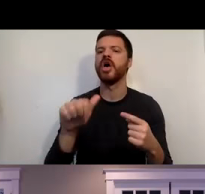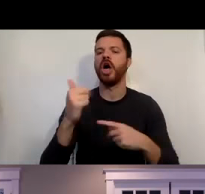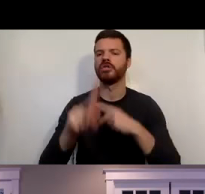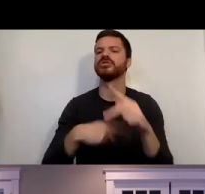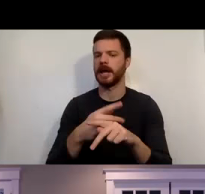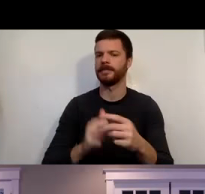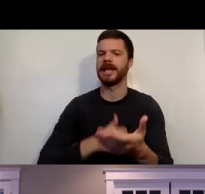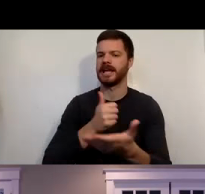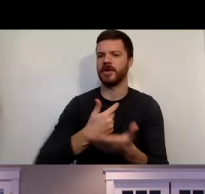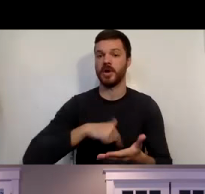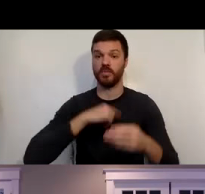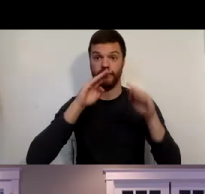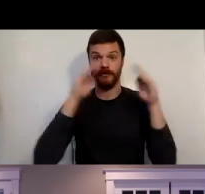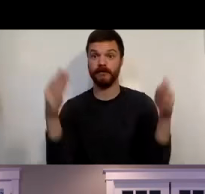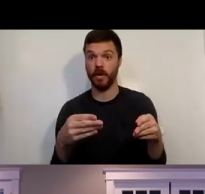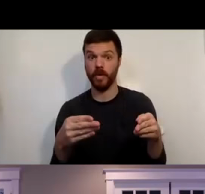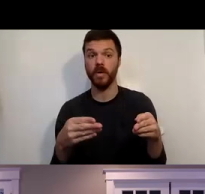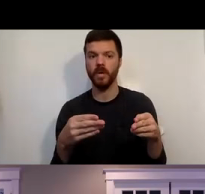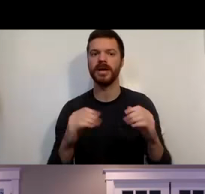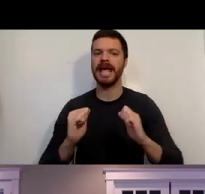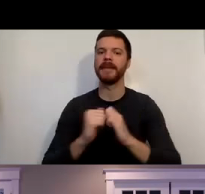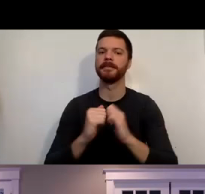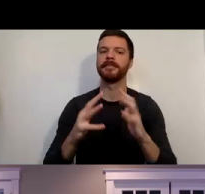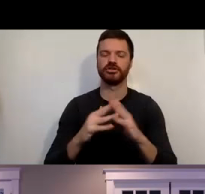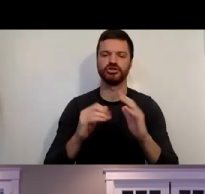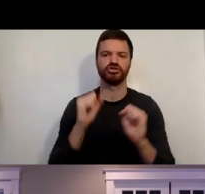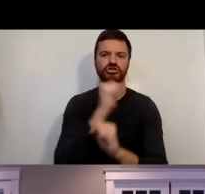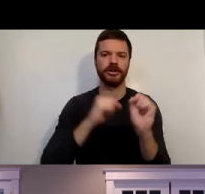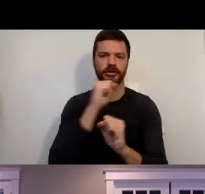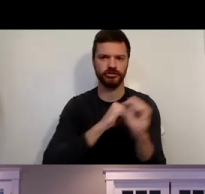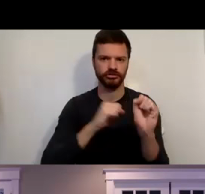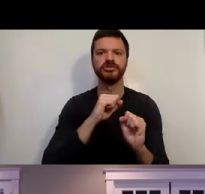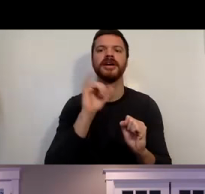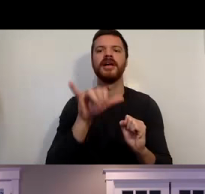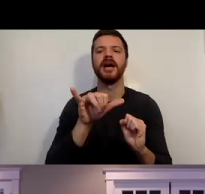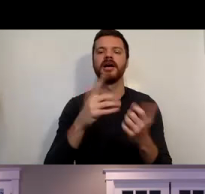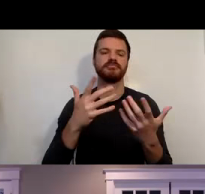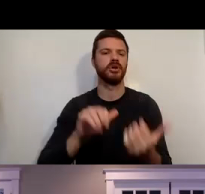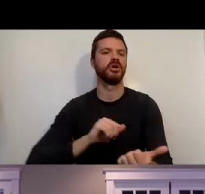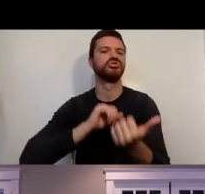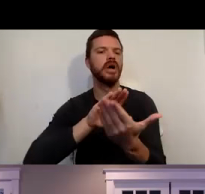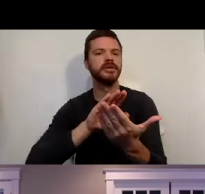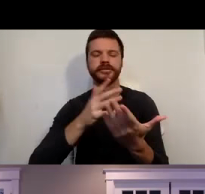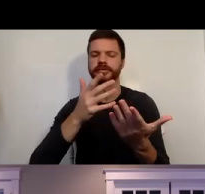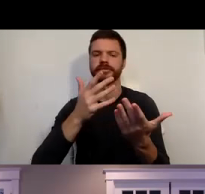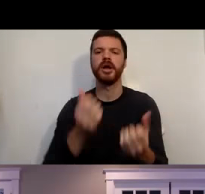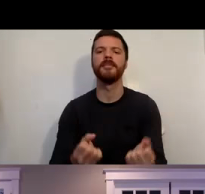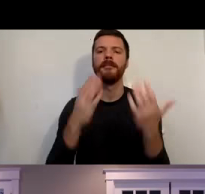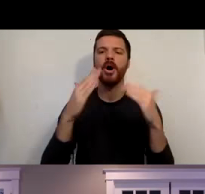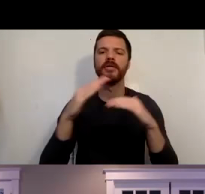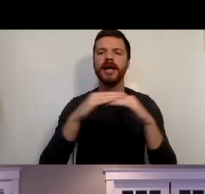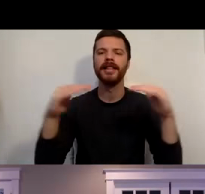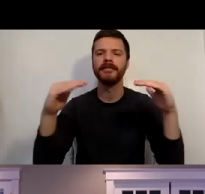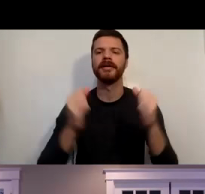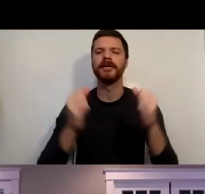that we're focusing on here today, implementation strategies that can be used to address multi-level, multi-phase